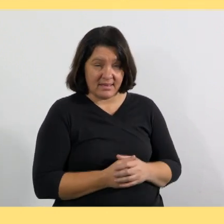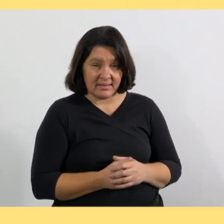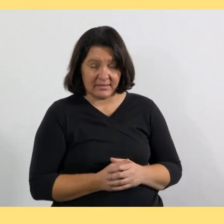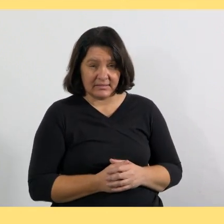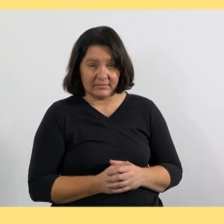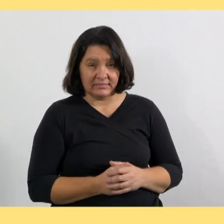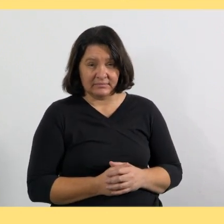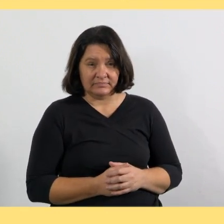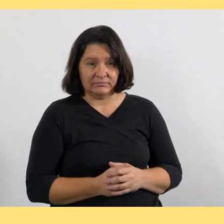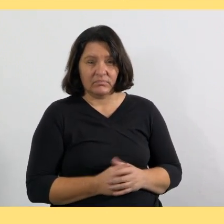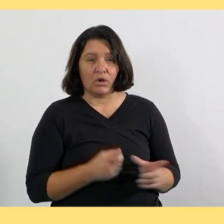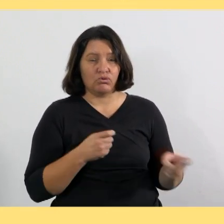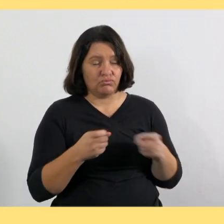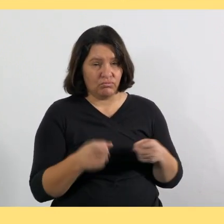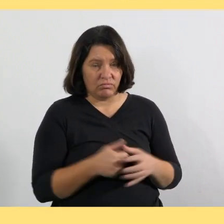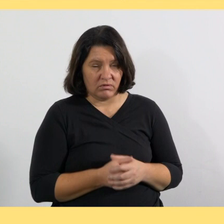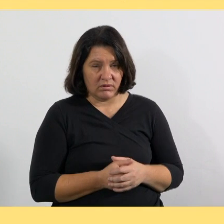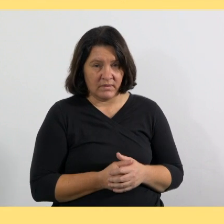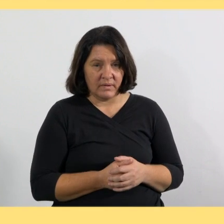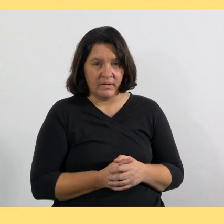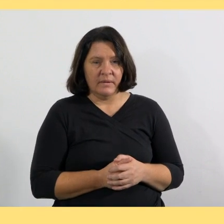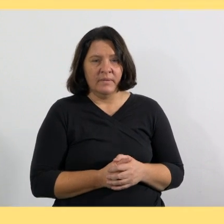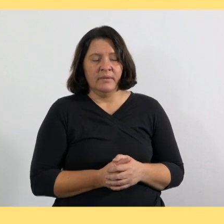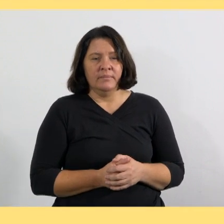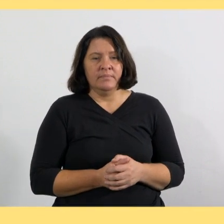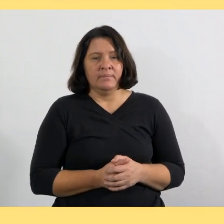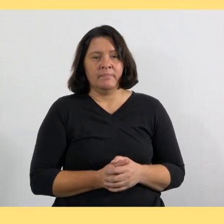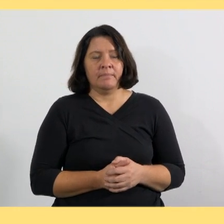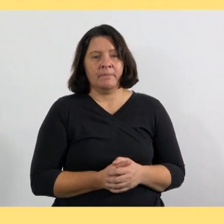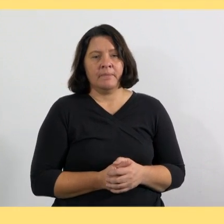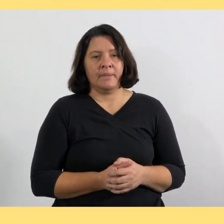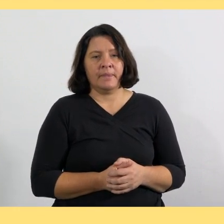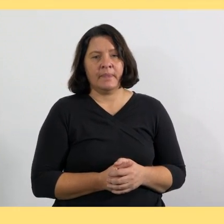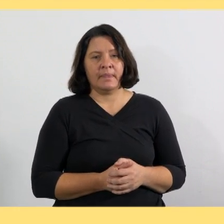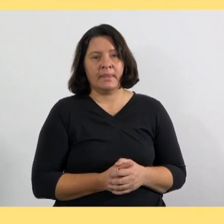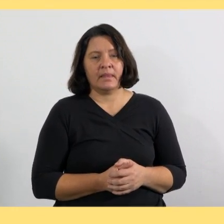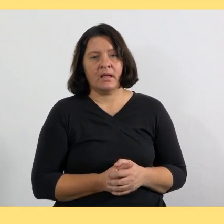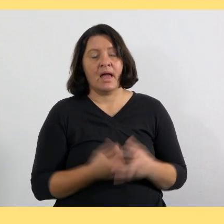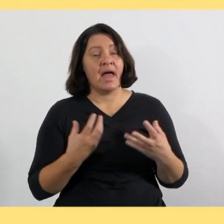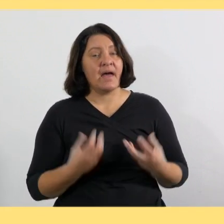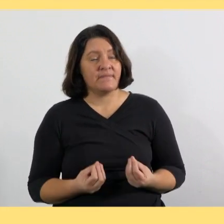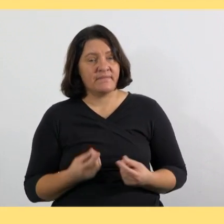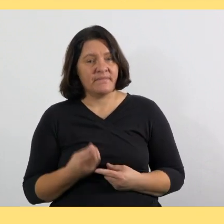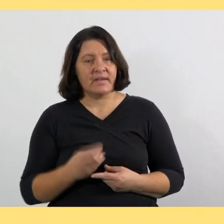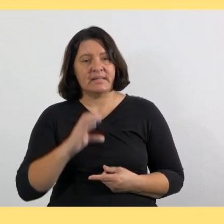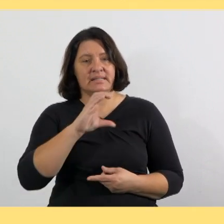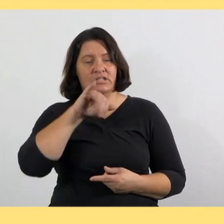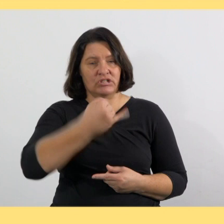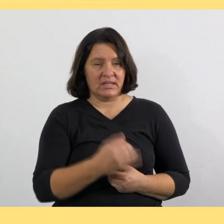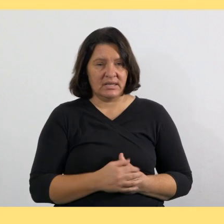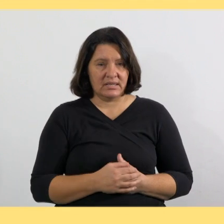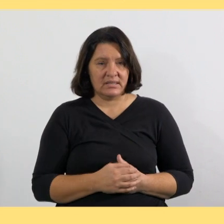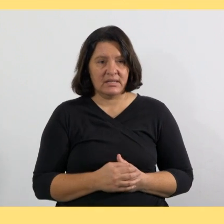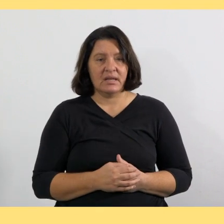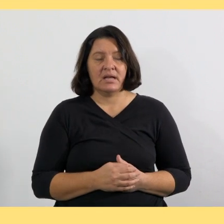control. Creditors control. And then here I will have my CJ, creditors